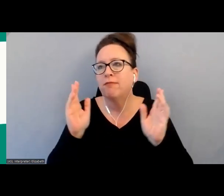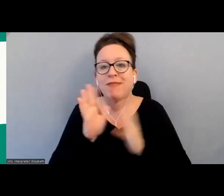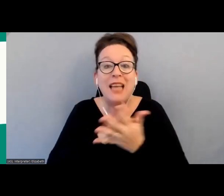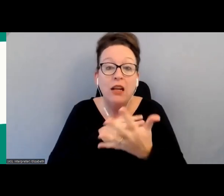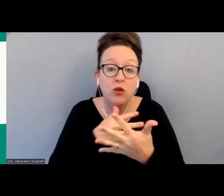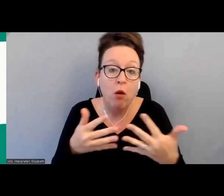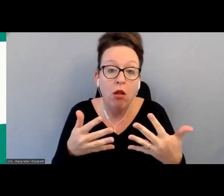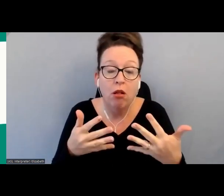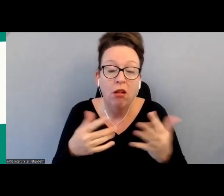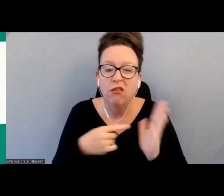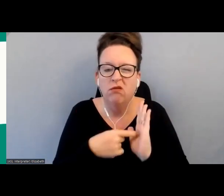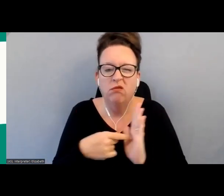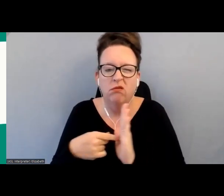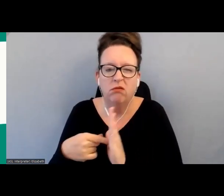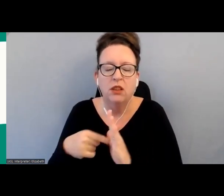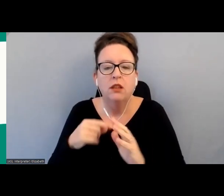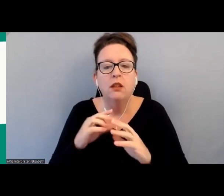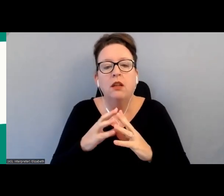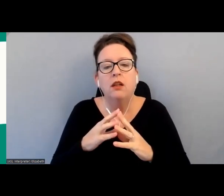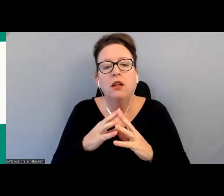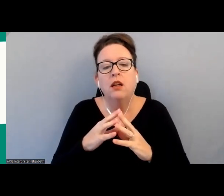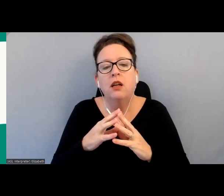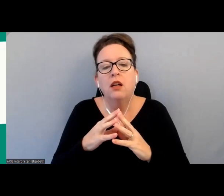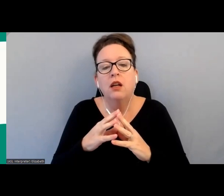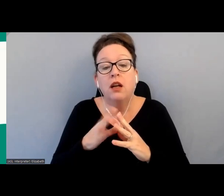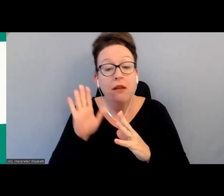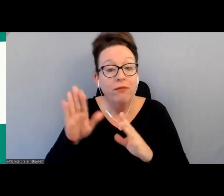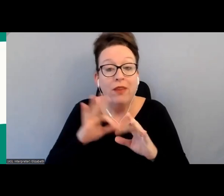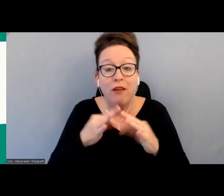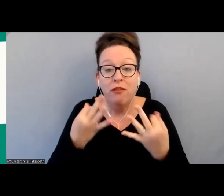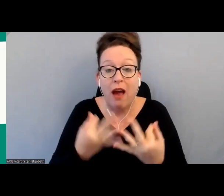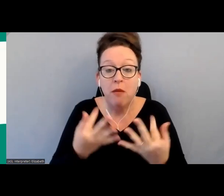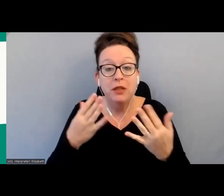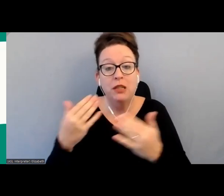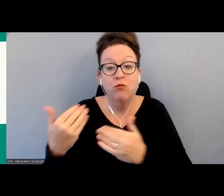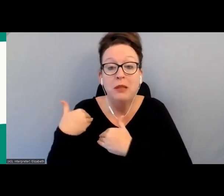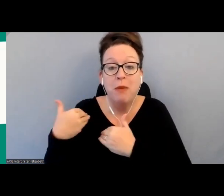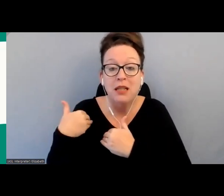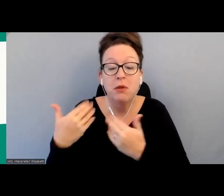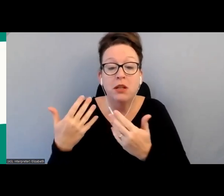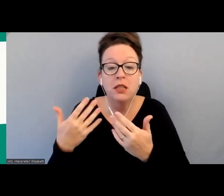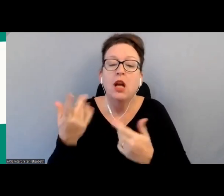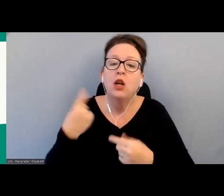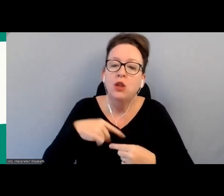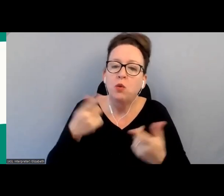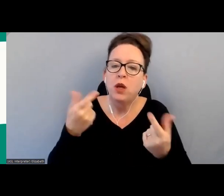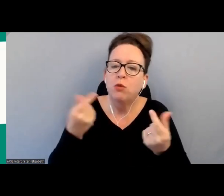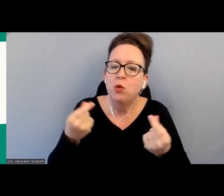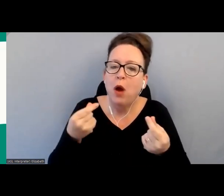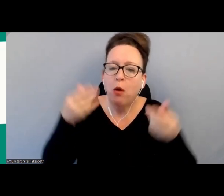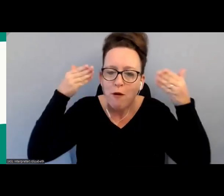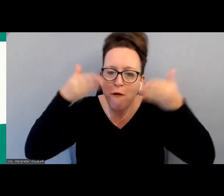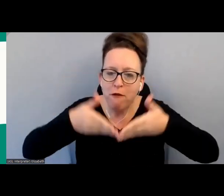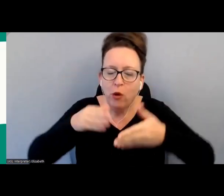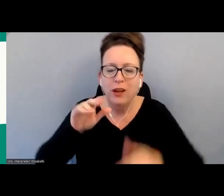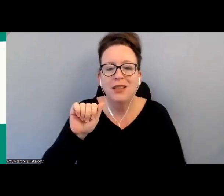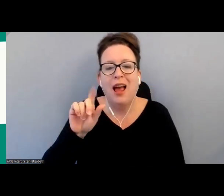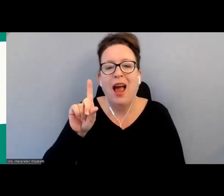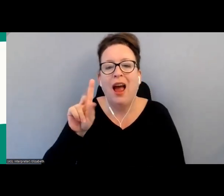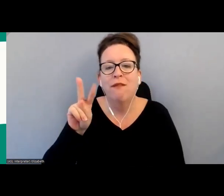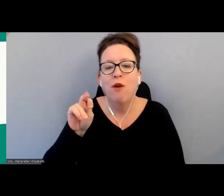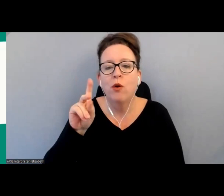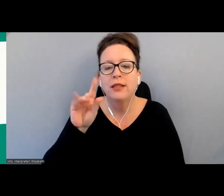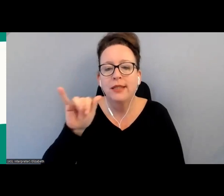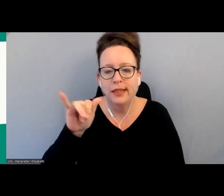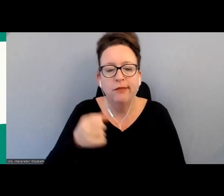schedule than what's expected of them and their family responsibilities. So we would focus on advocacy, and we have a